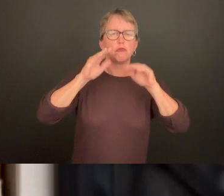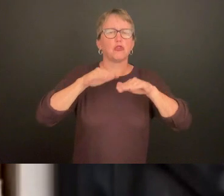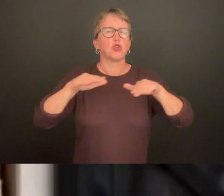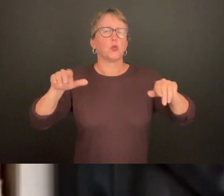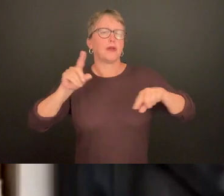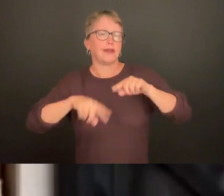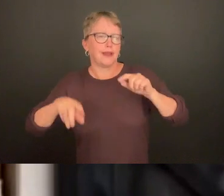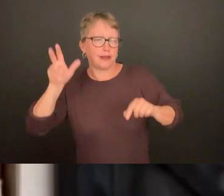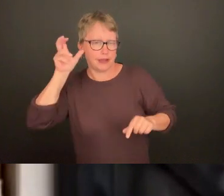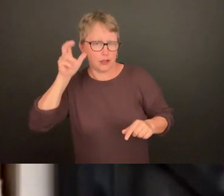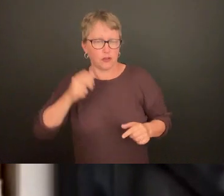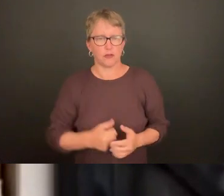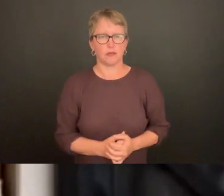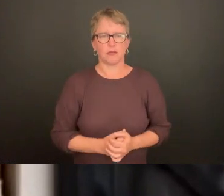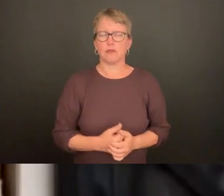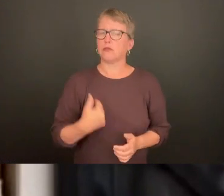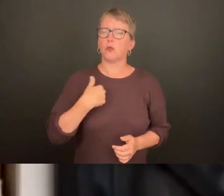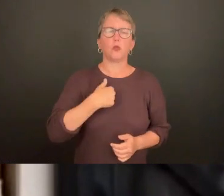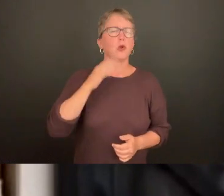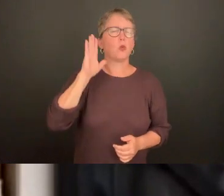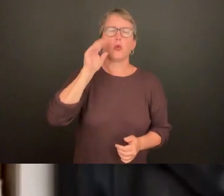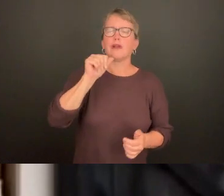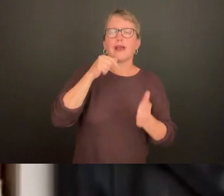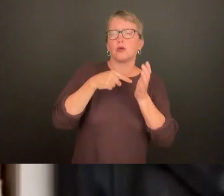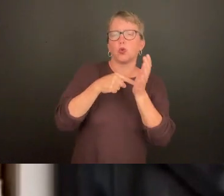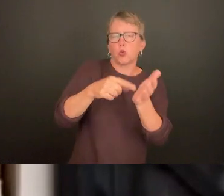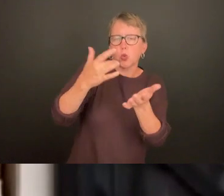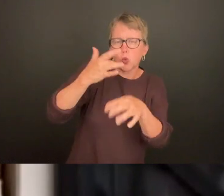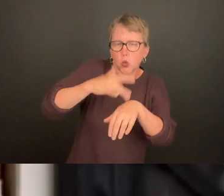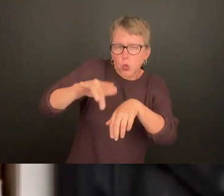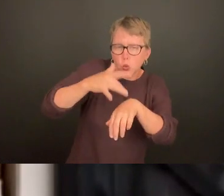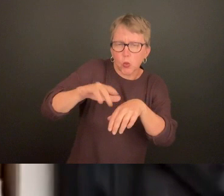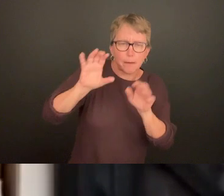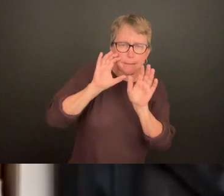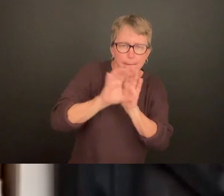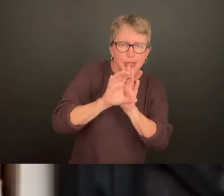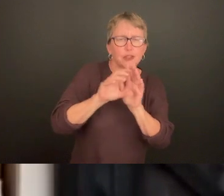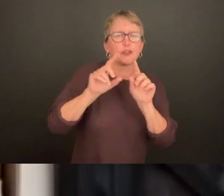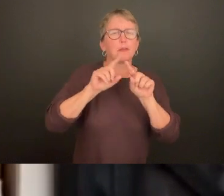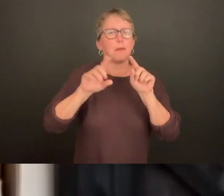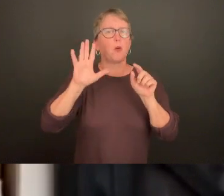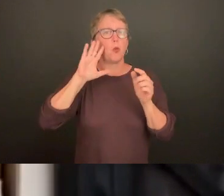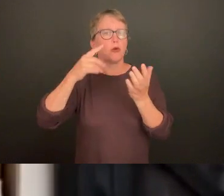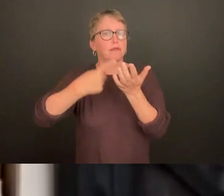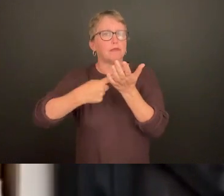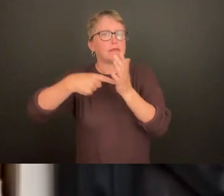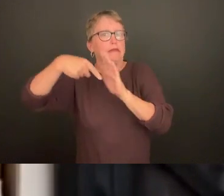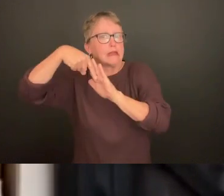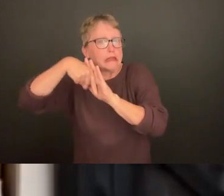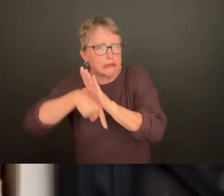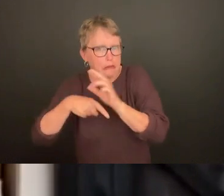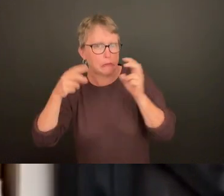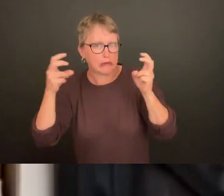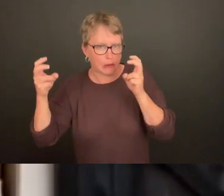I'm gonna do a disclaimer today. Is that this topic can be sensitive and graphic